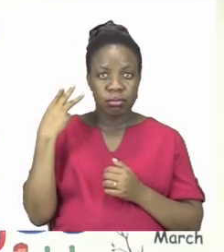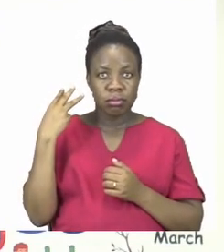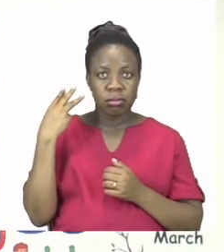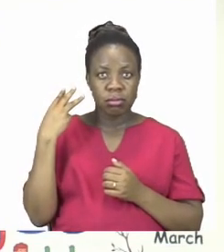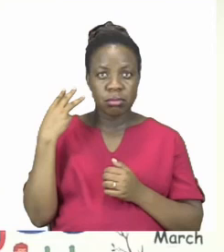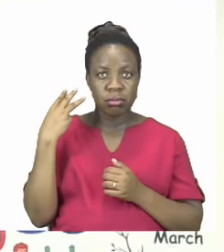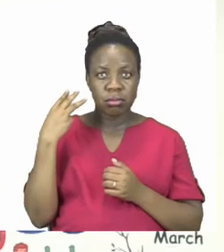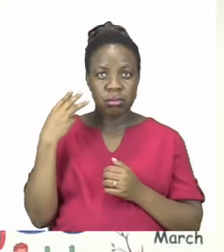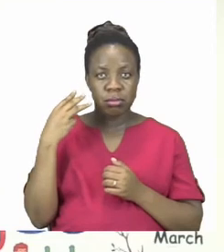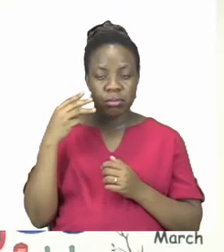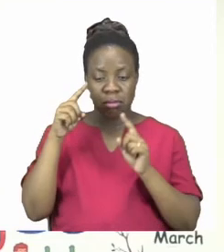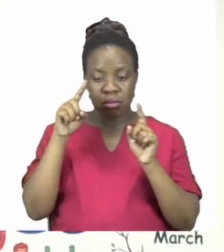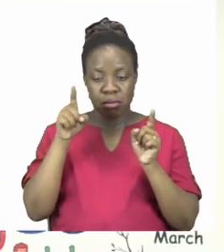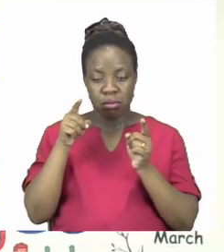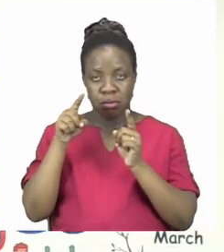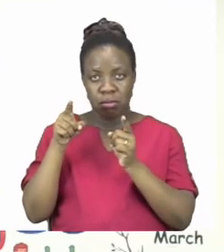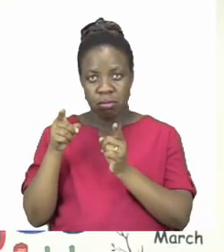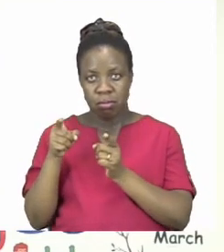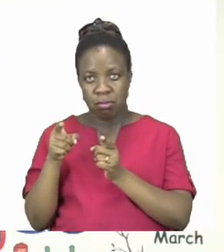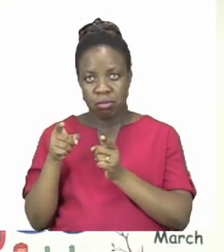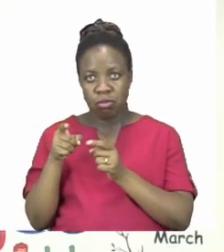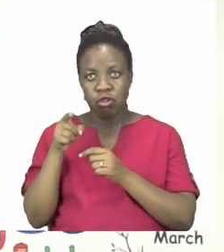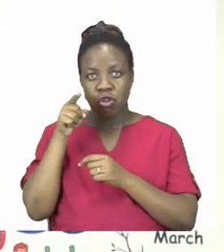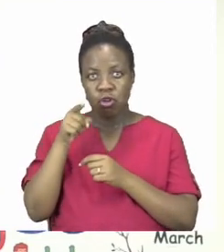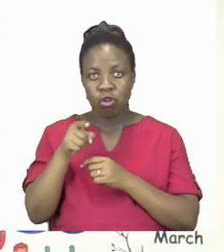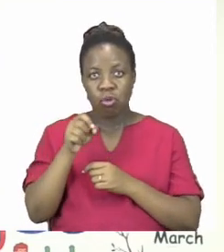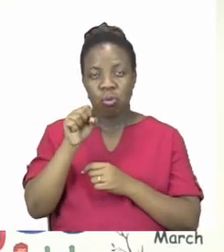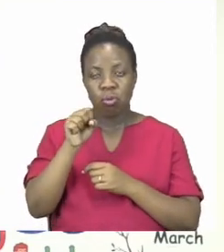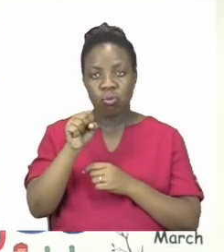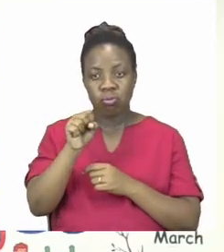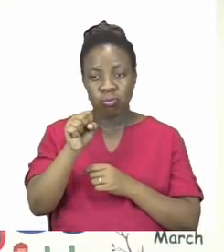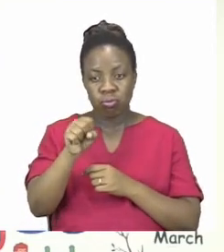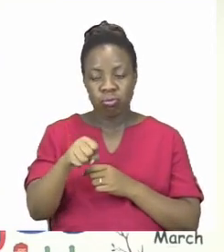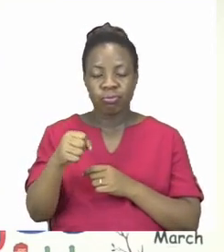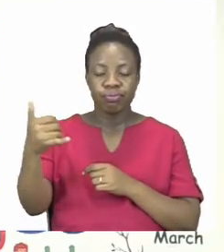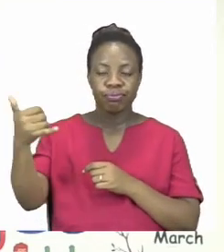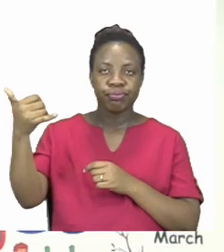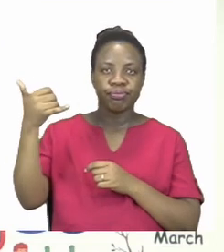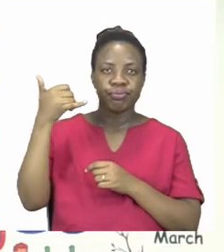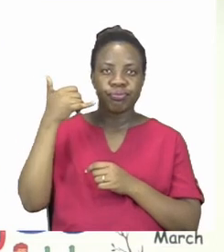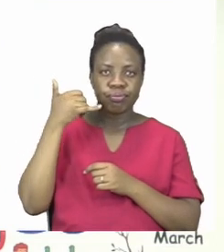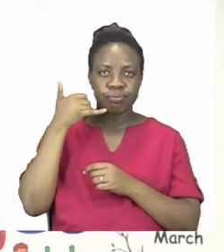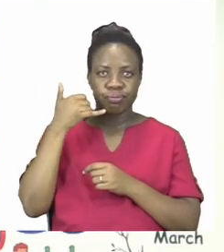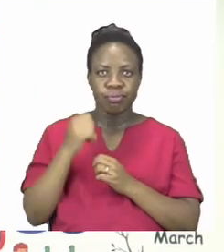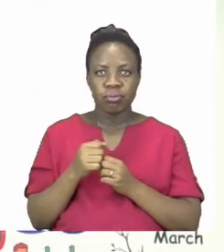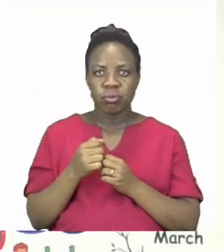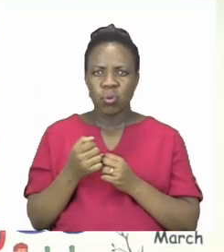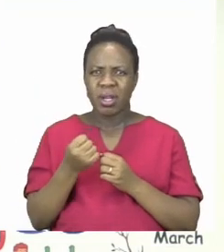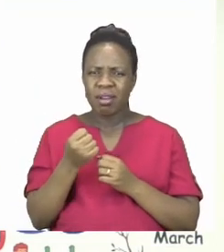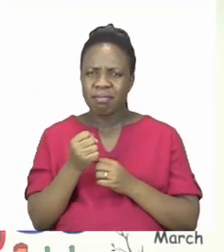dash you would call. Now we have three options for spelling. We